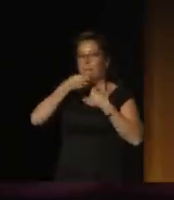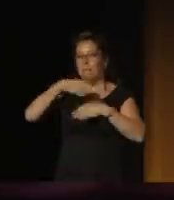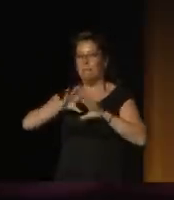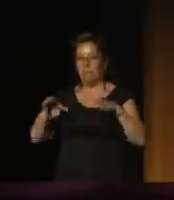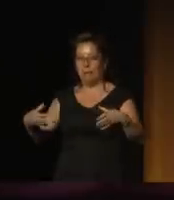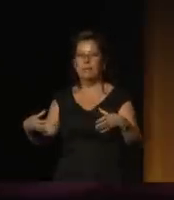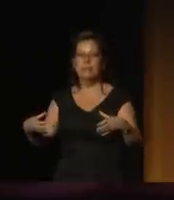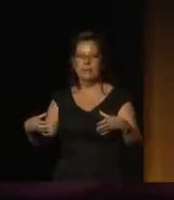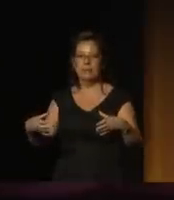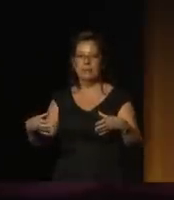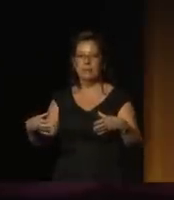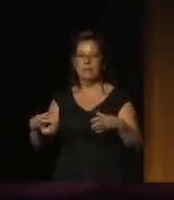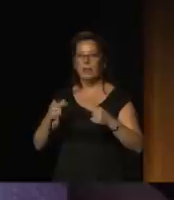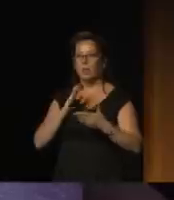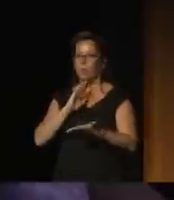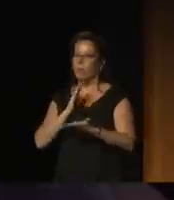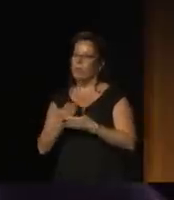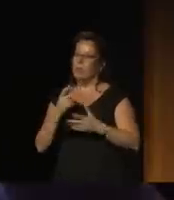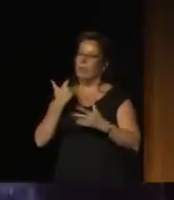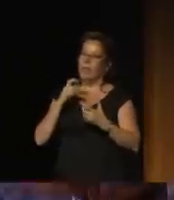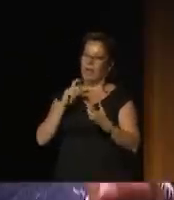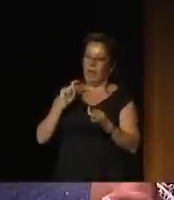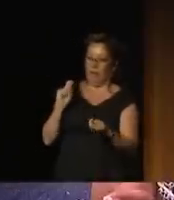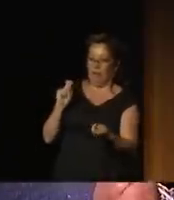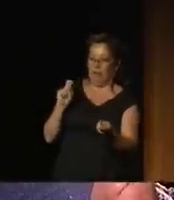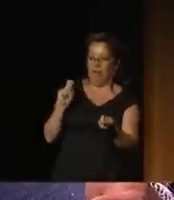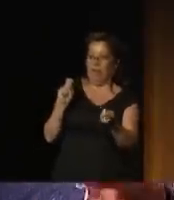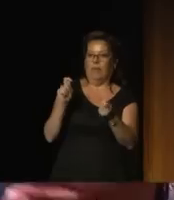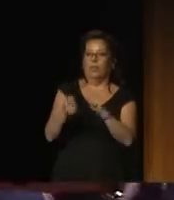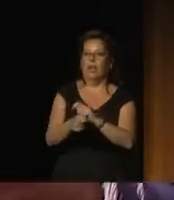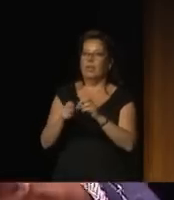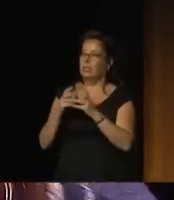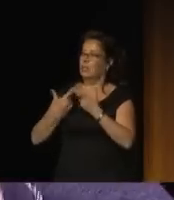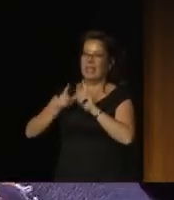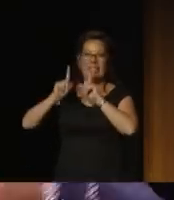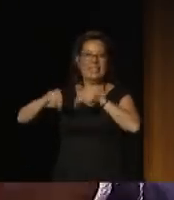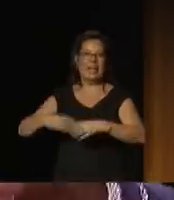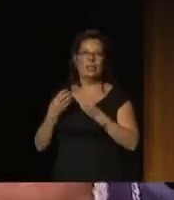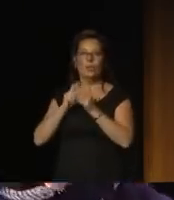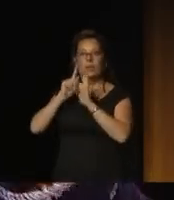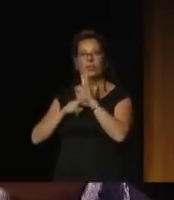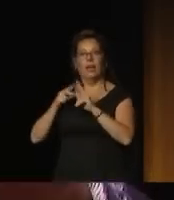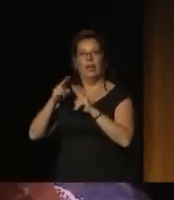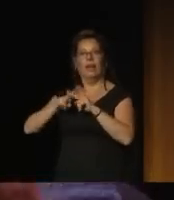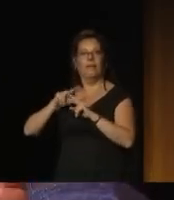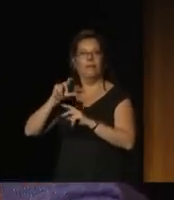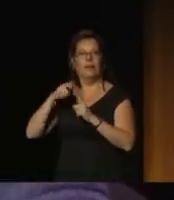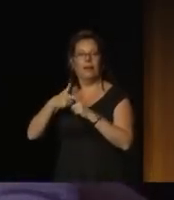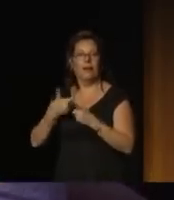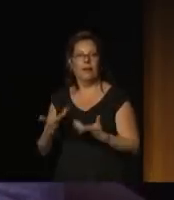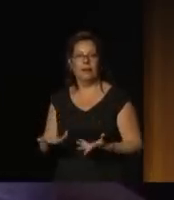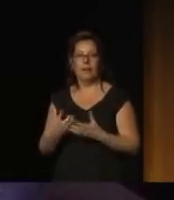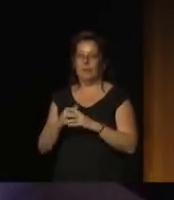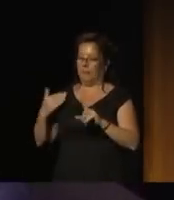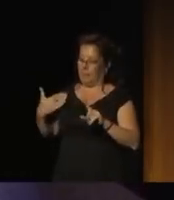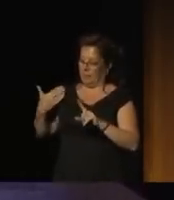the sea change happens for John F. Kennedy calls Coretta Scott King, and he gets the first time as a Democrat the majority of black votes,